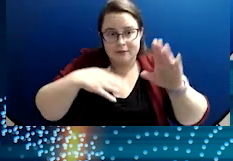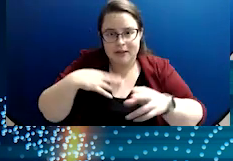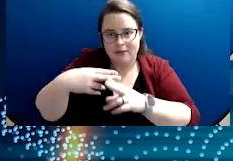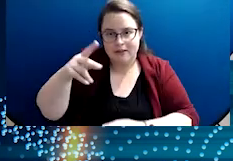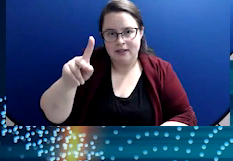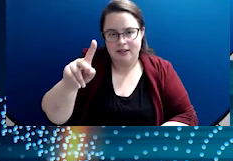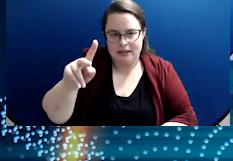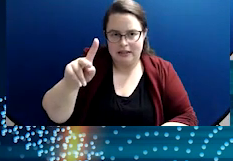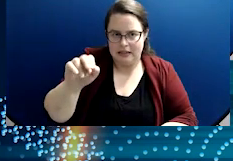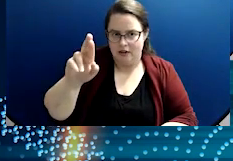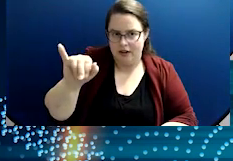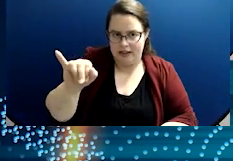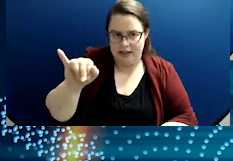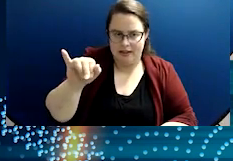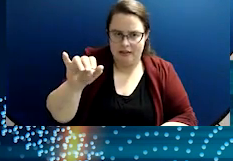ChatGPT. So